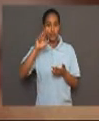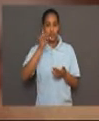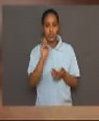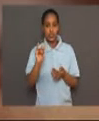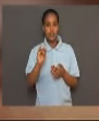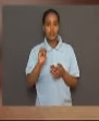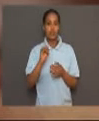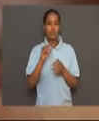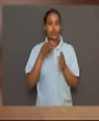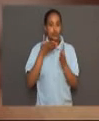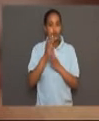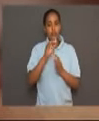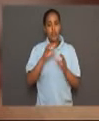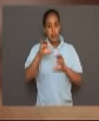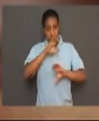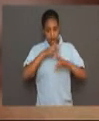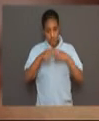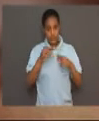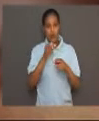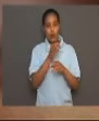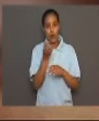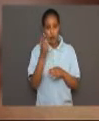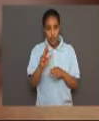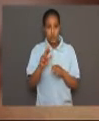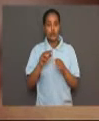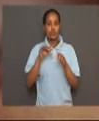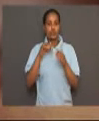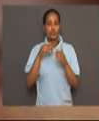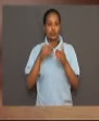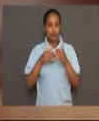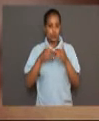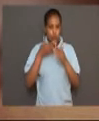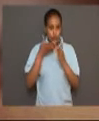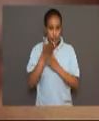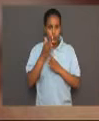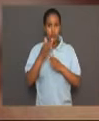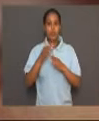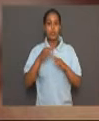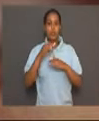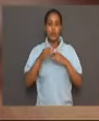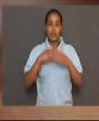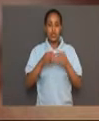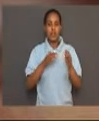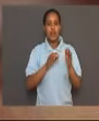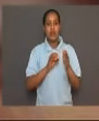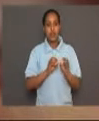heat, through chemical reactions, or through a process of irradiation.